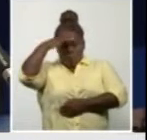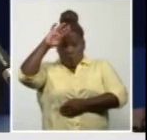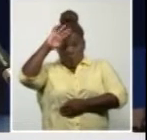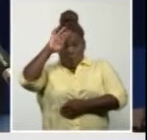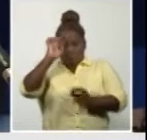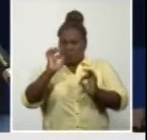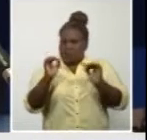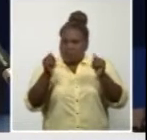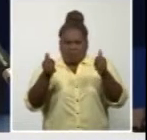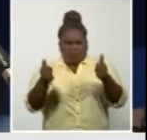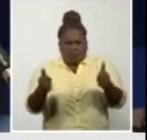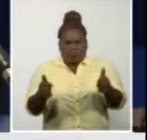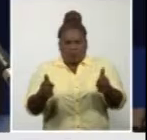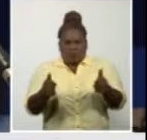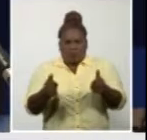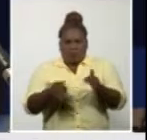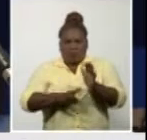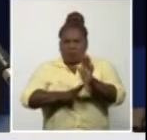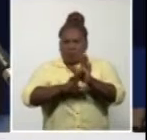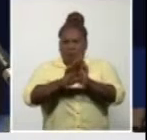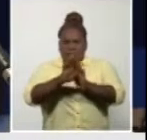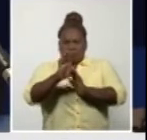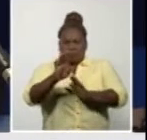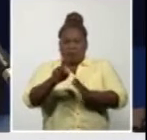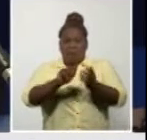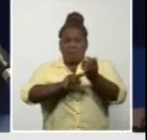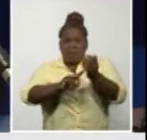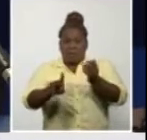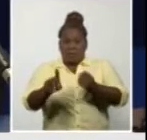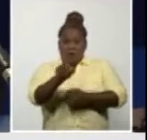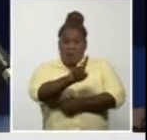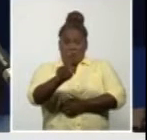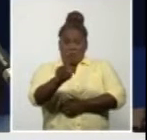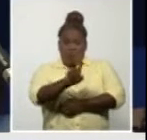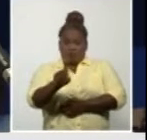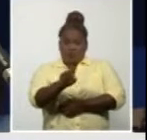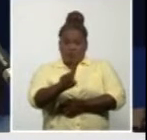and an asymptomatic clinical evolution.